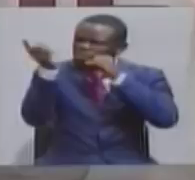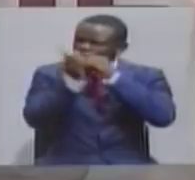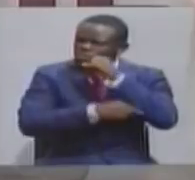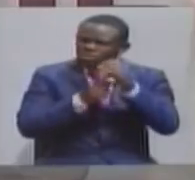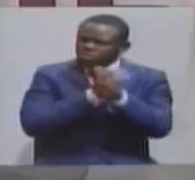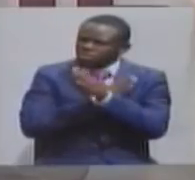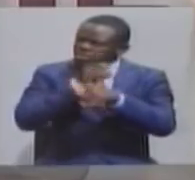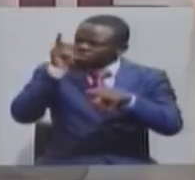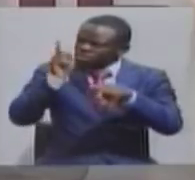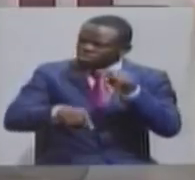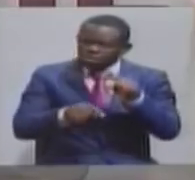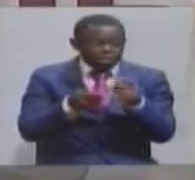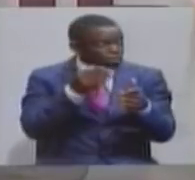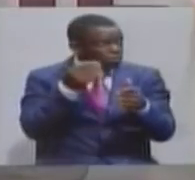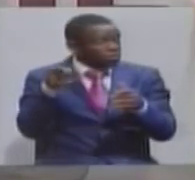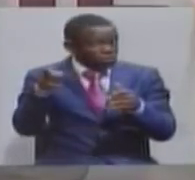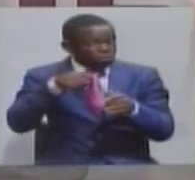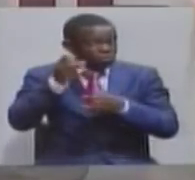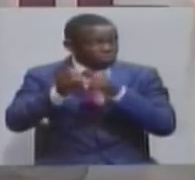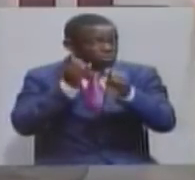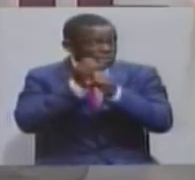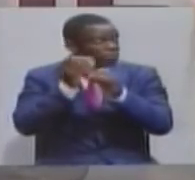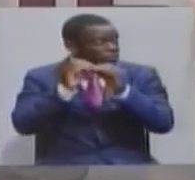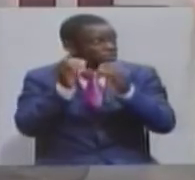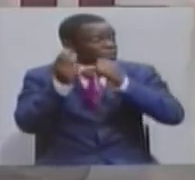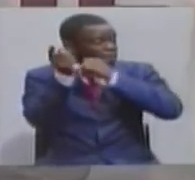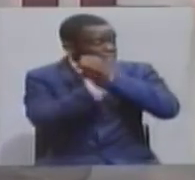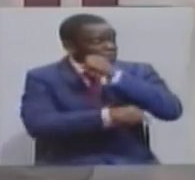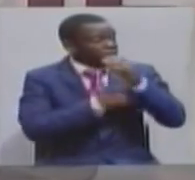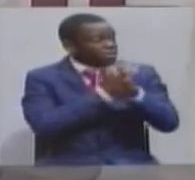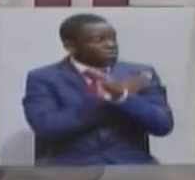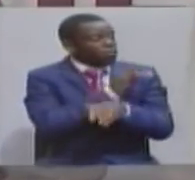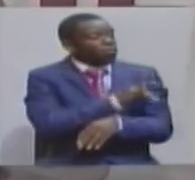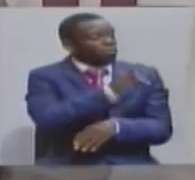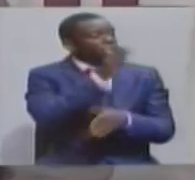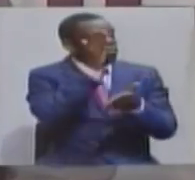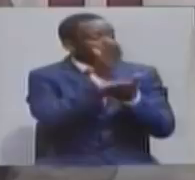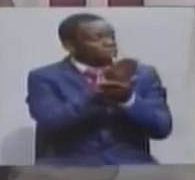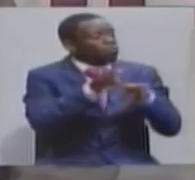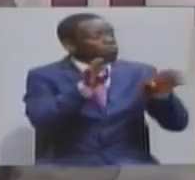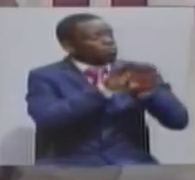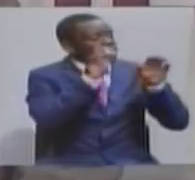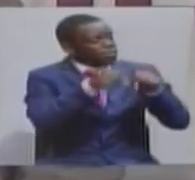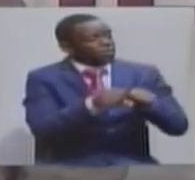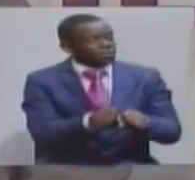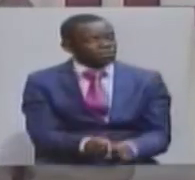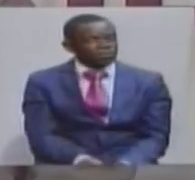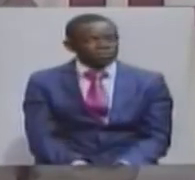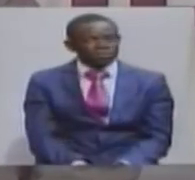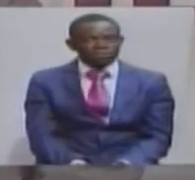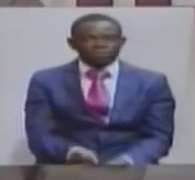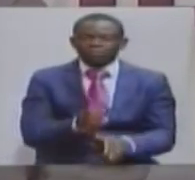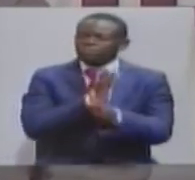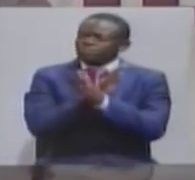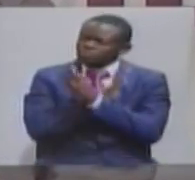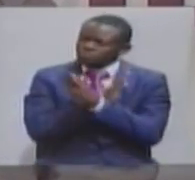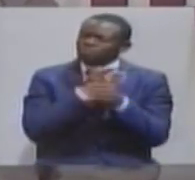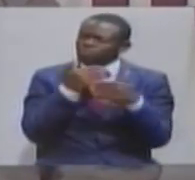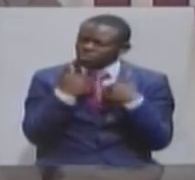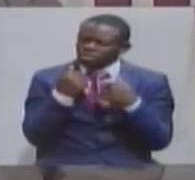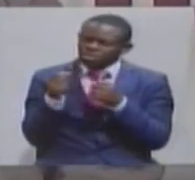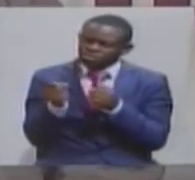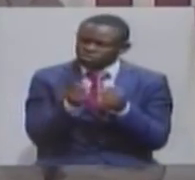We have systems in Zambia. And whether the Commonwealth is the one that sits at the table and facilitates